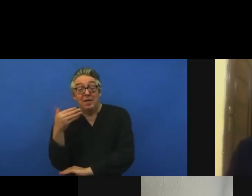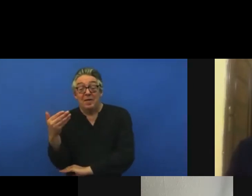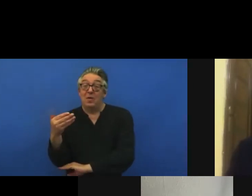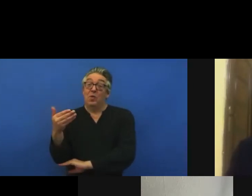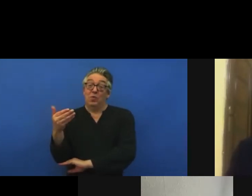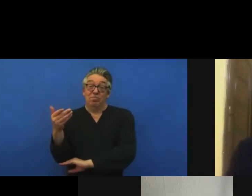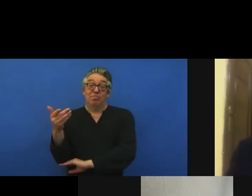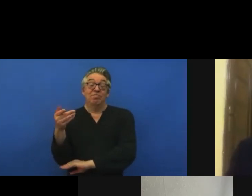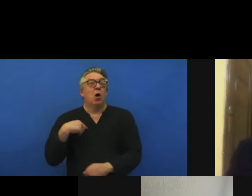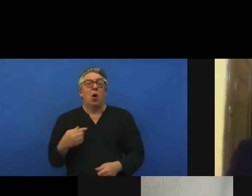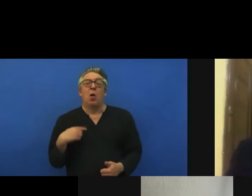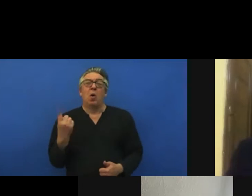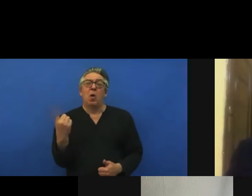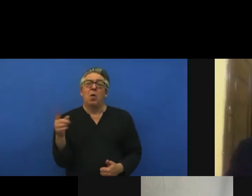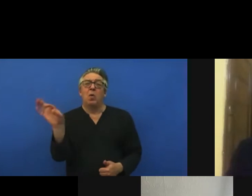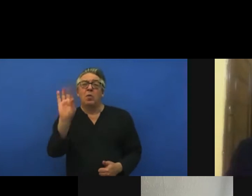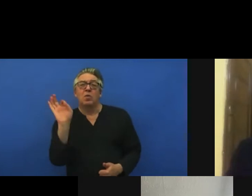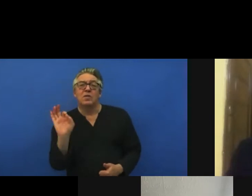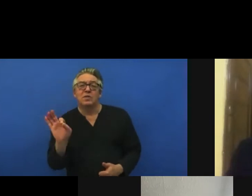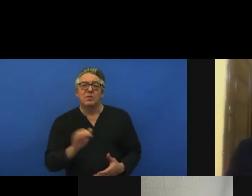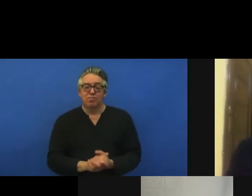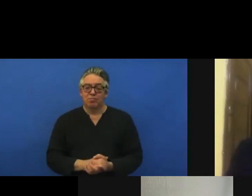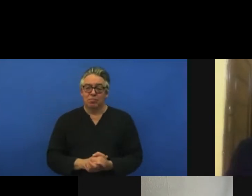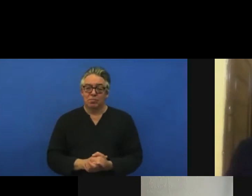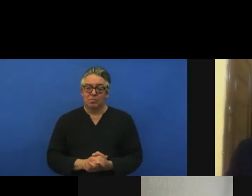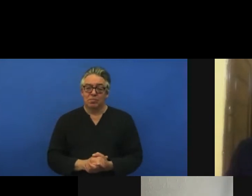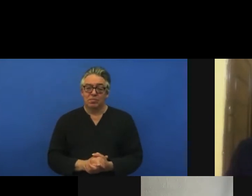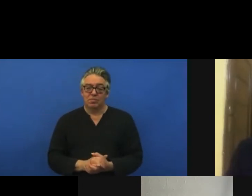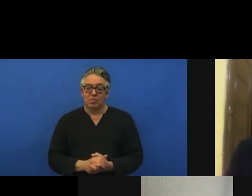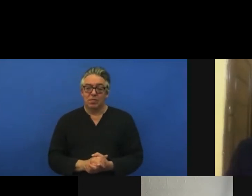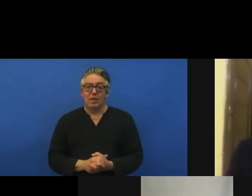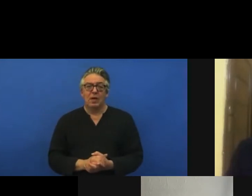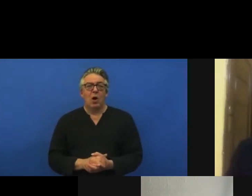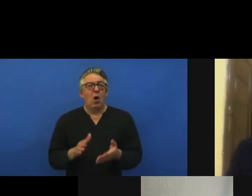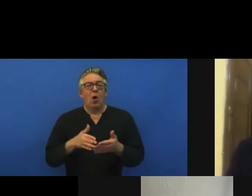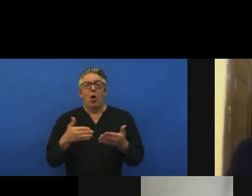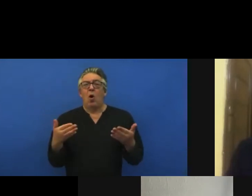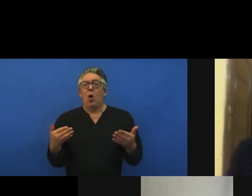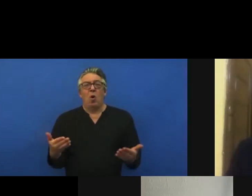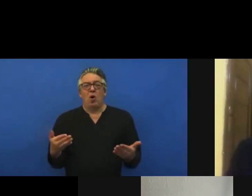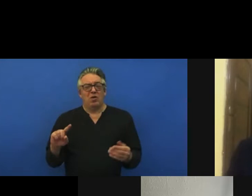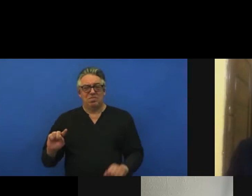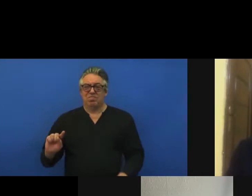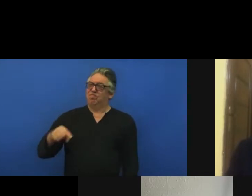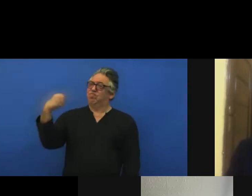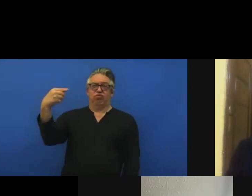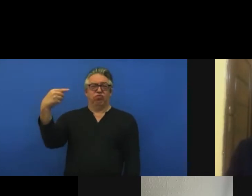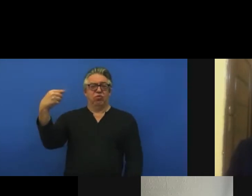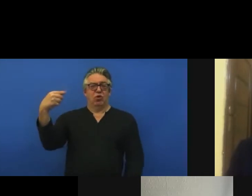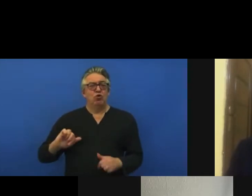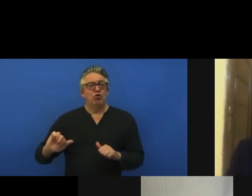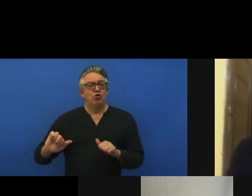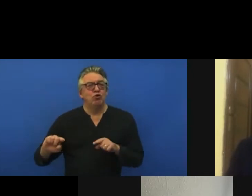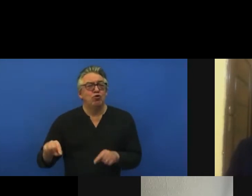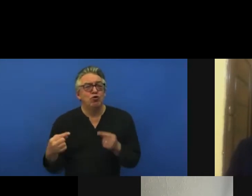just one question. In your opinion, what's the challenge that we are most prone to face in times